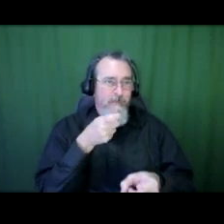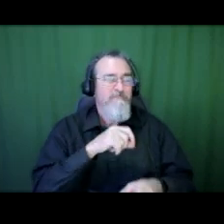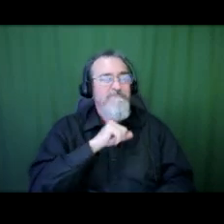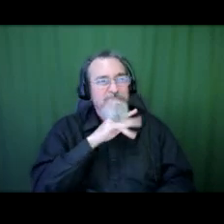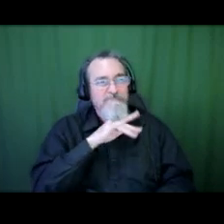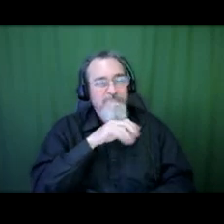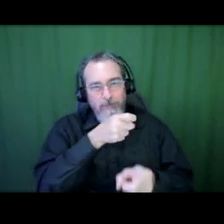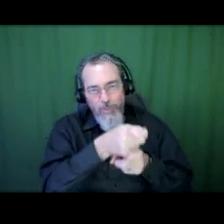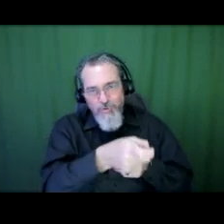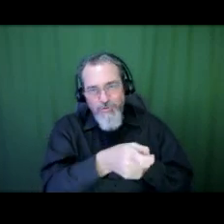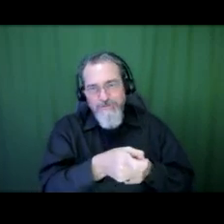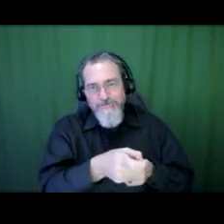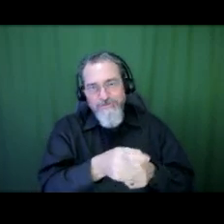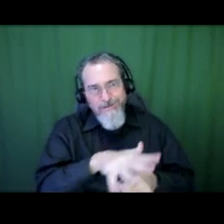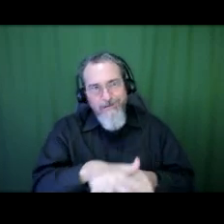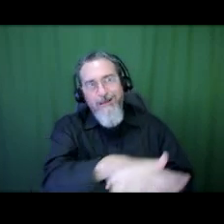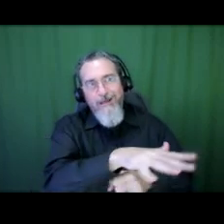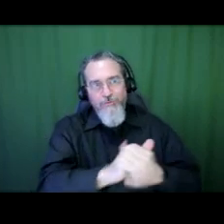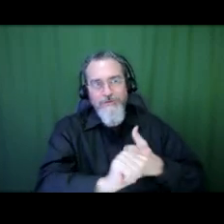slide.